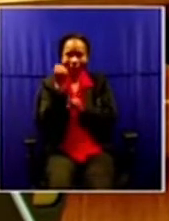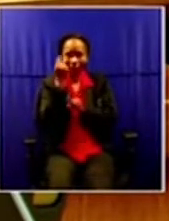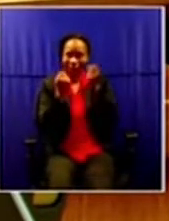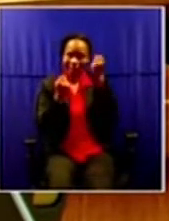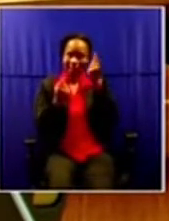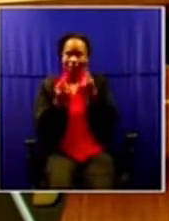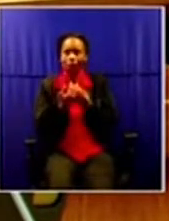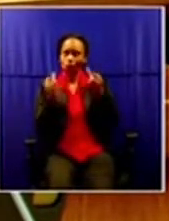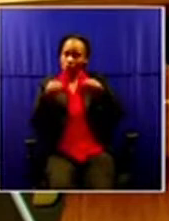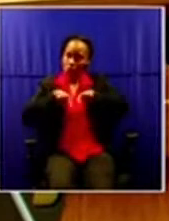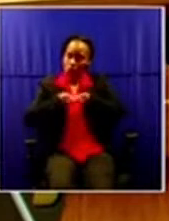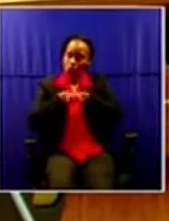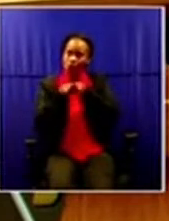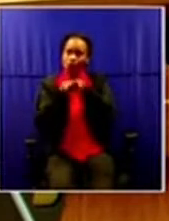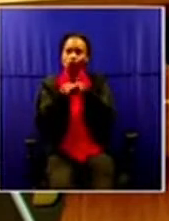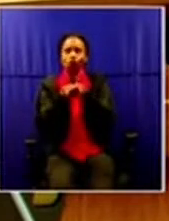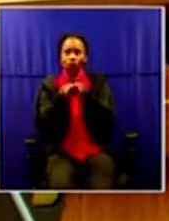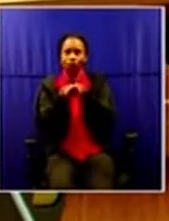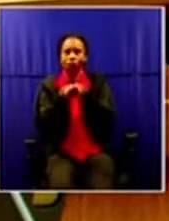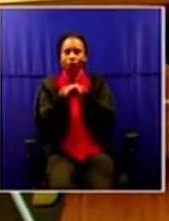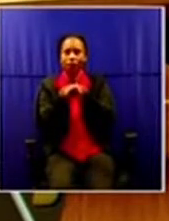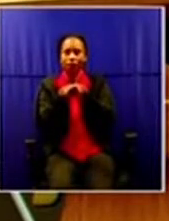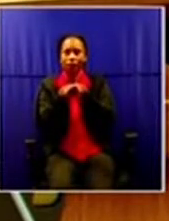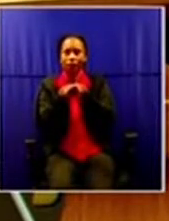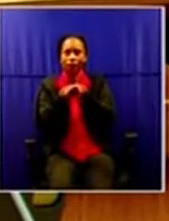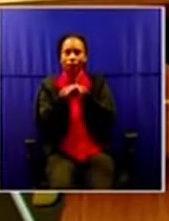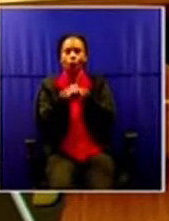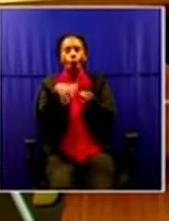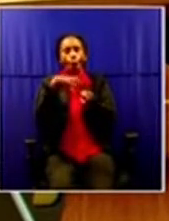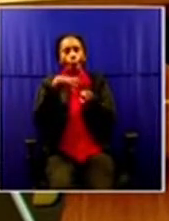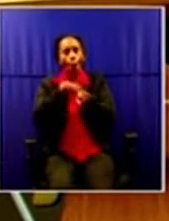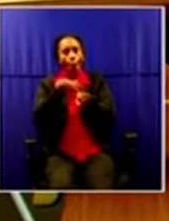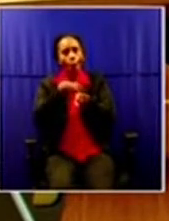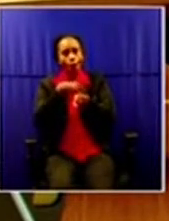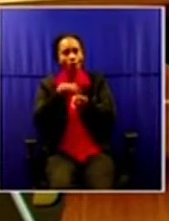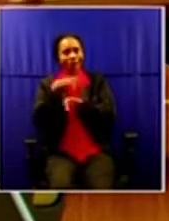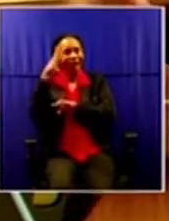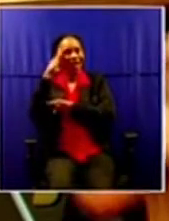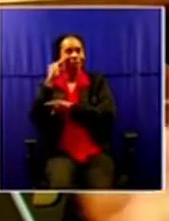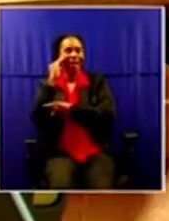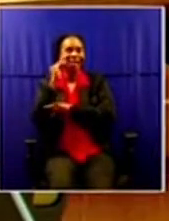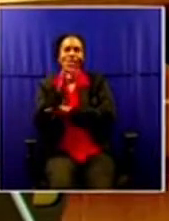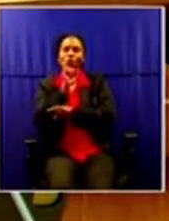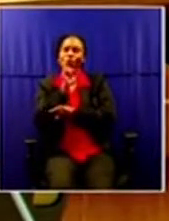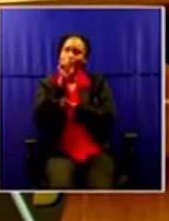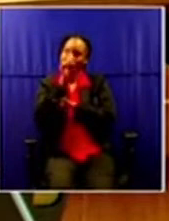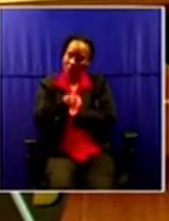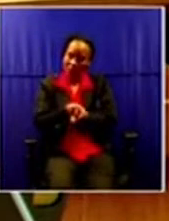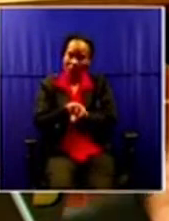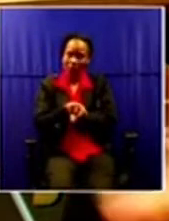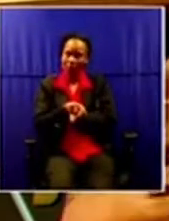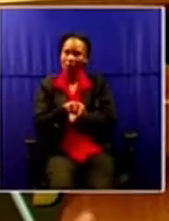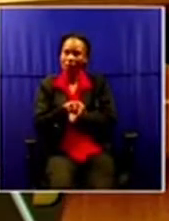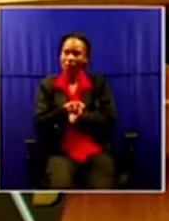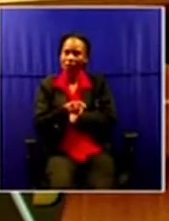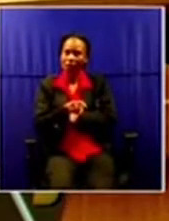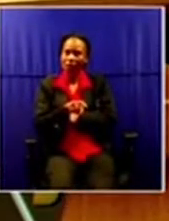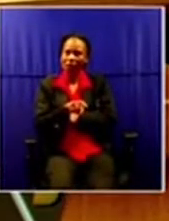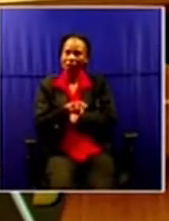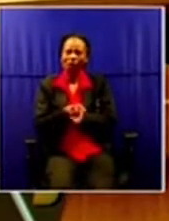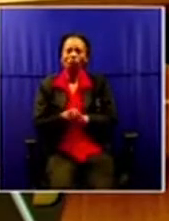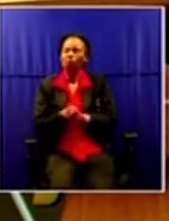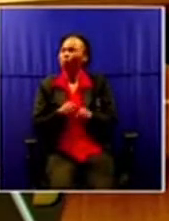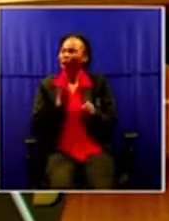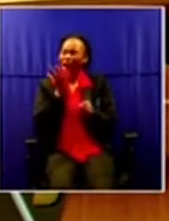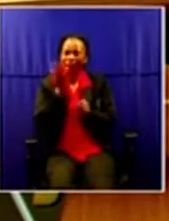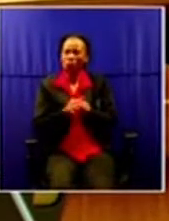use our own experience, not seek to import experiences from elsewhere.